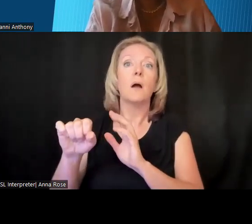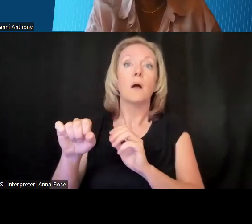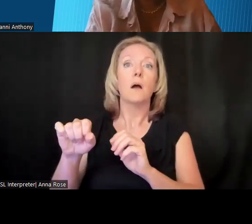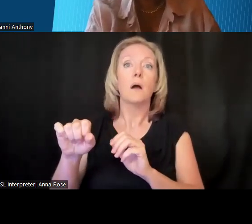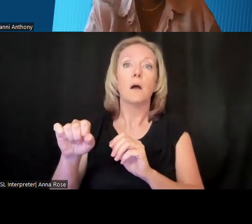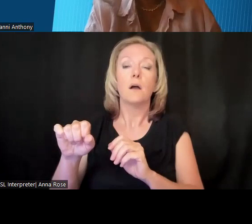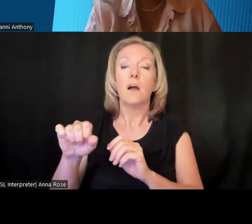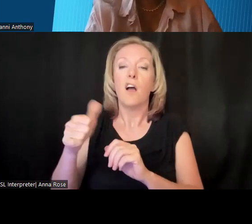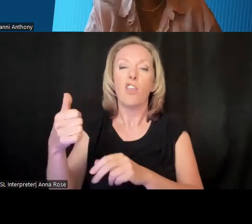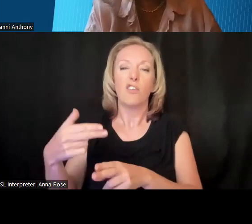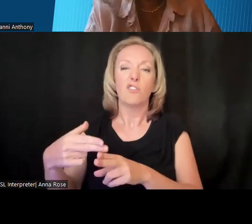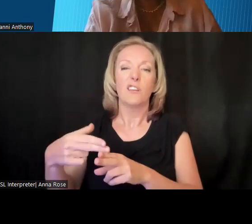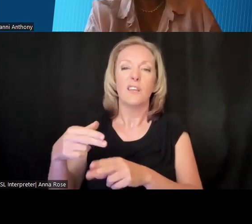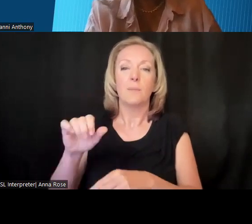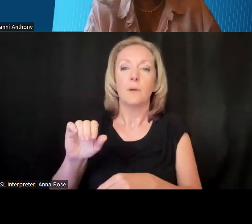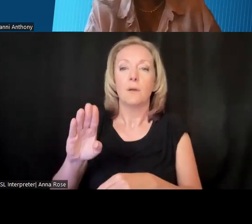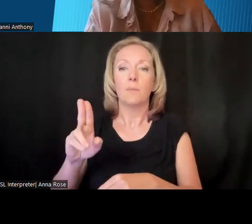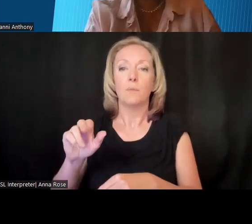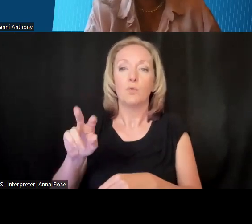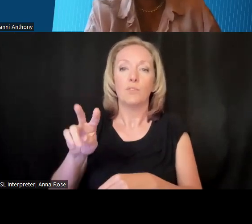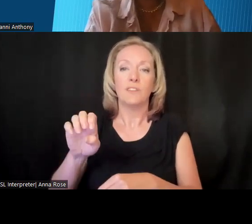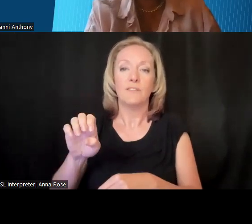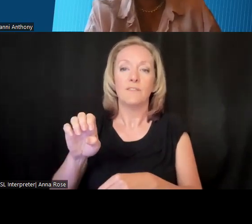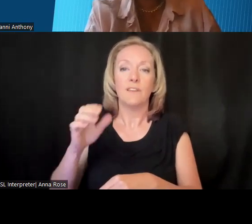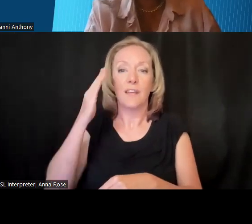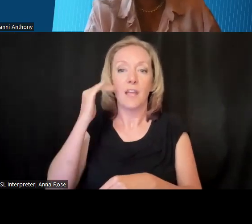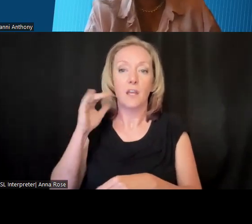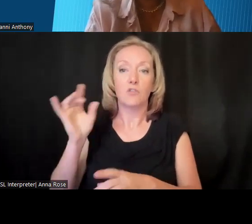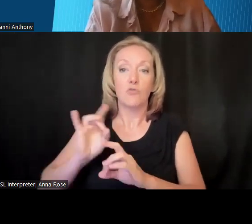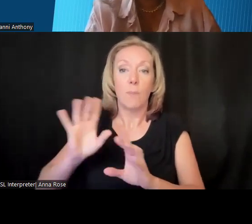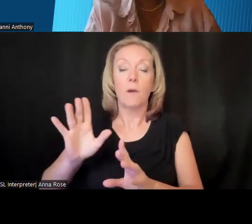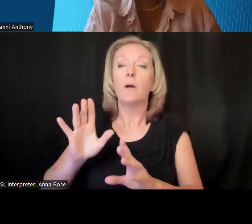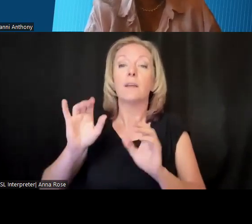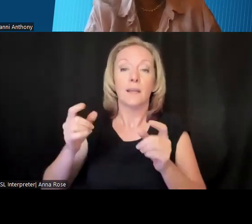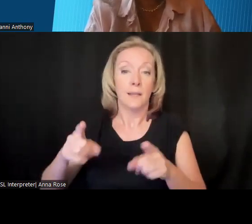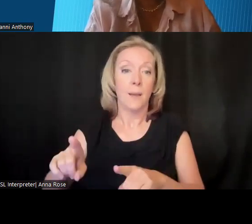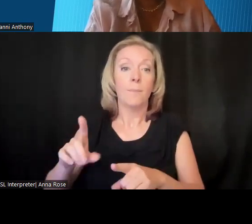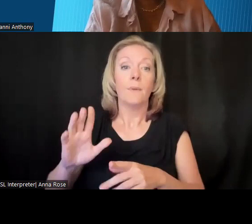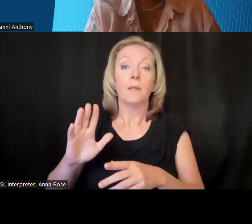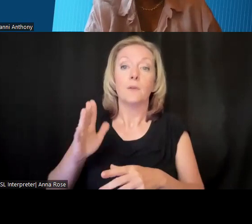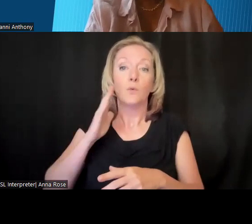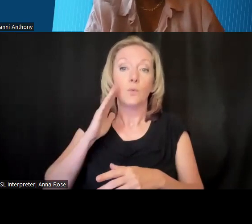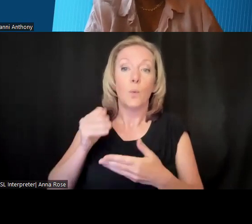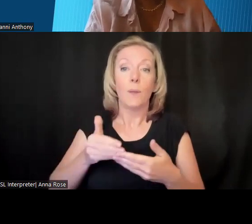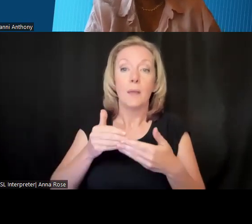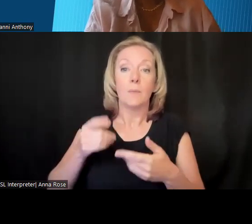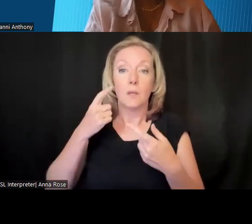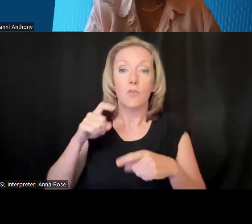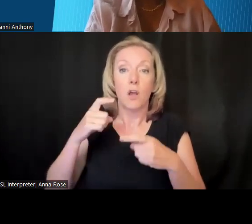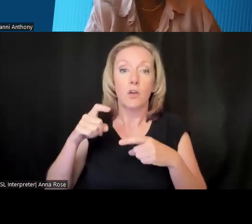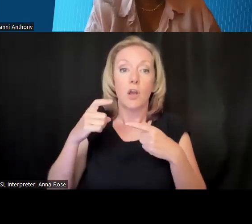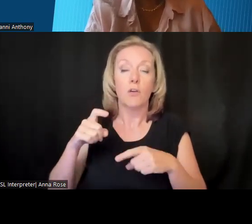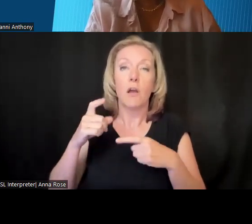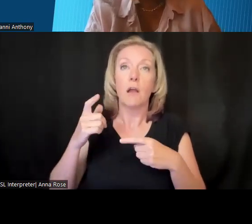abusive head trauma, but this can happen, especially in the very early years. We all know the crying baby can be